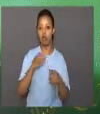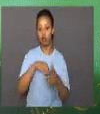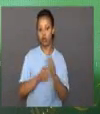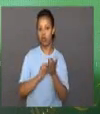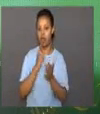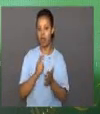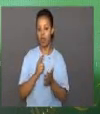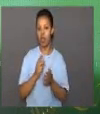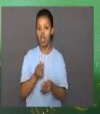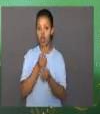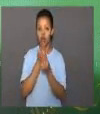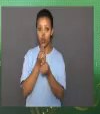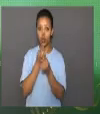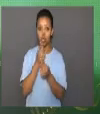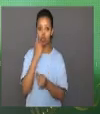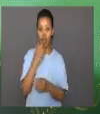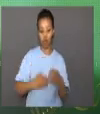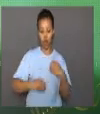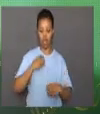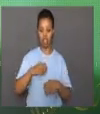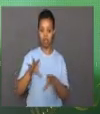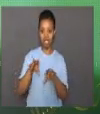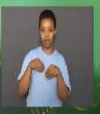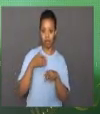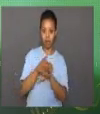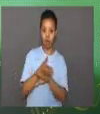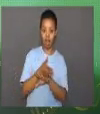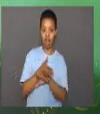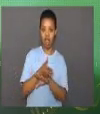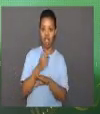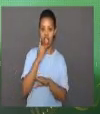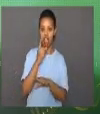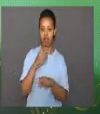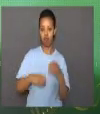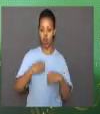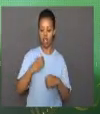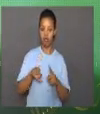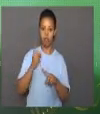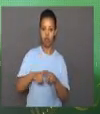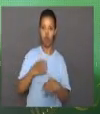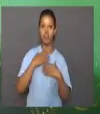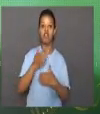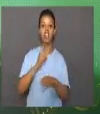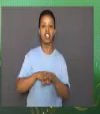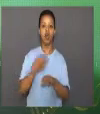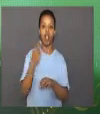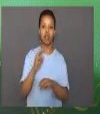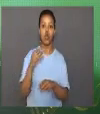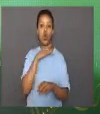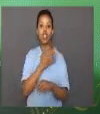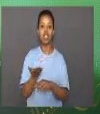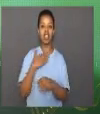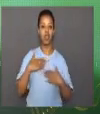are absorbed by organisms and lost when the organisms respire or excrete.